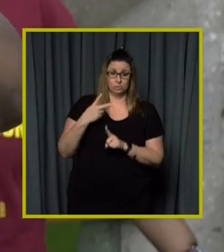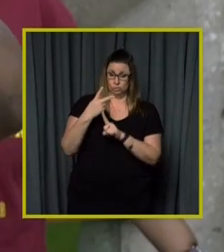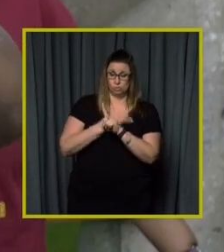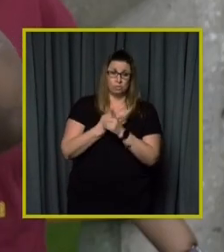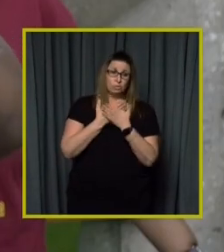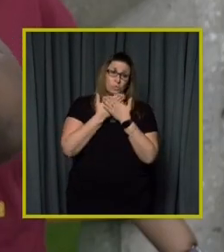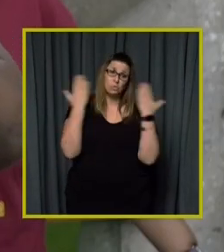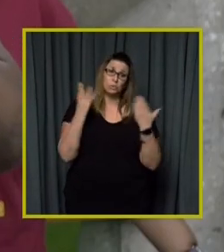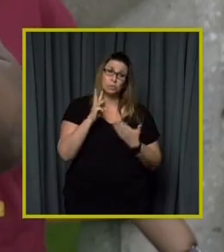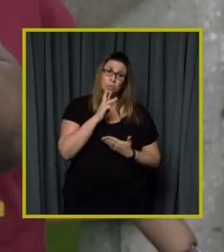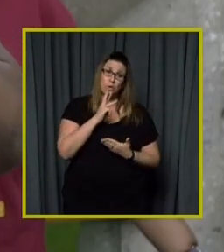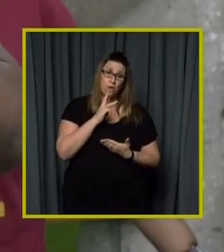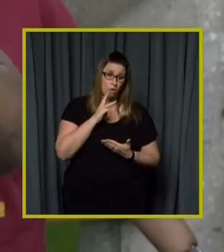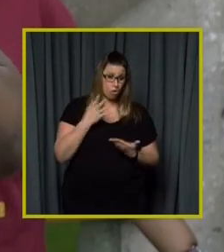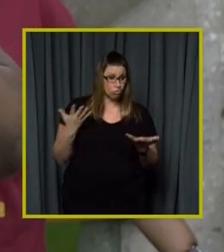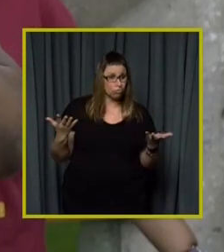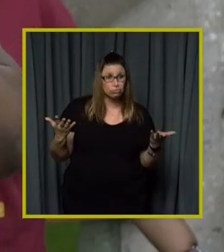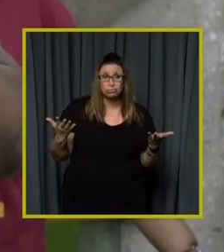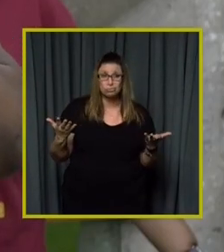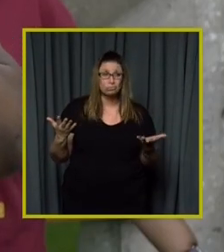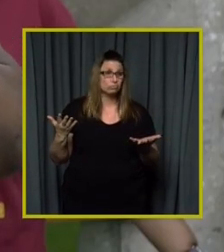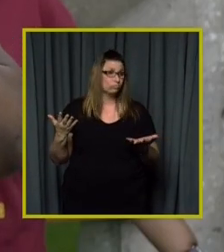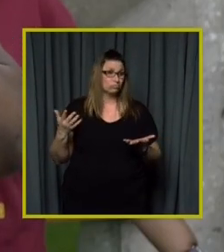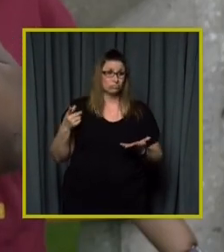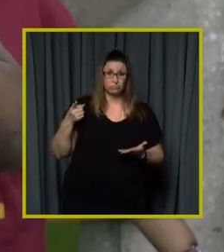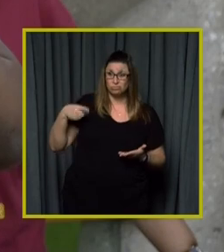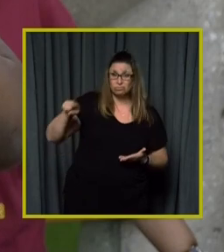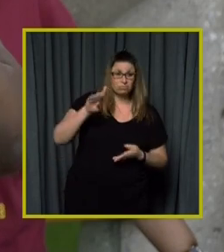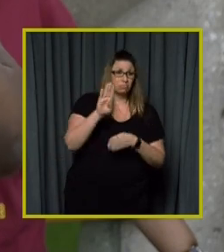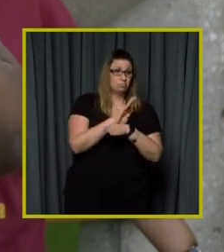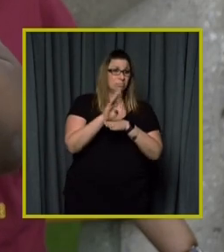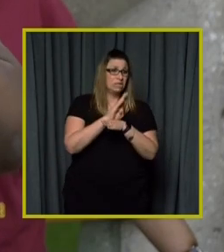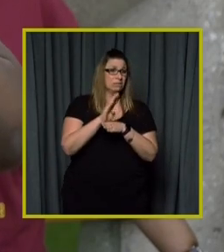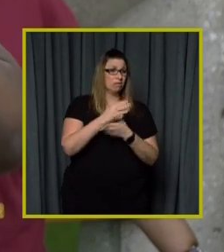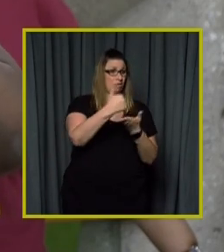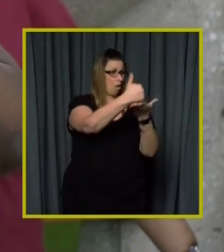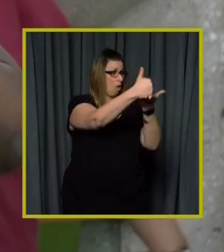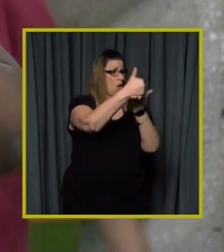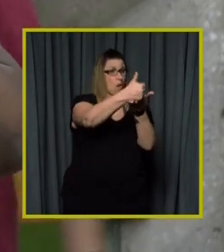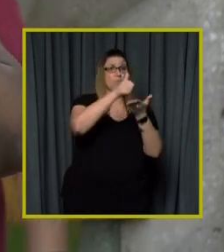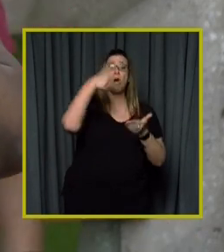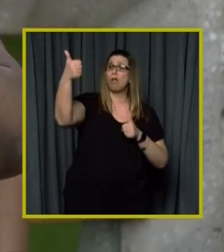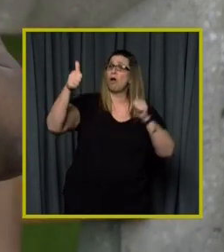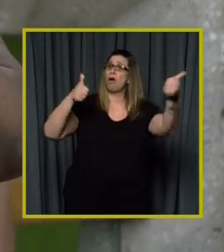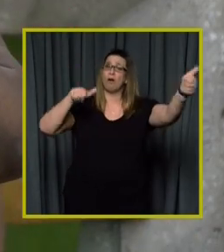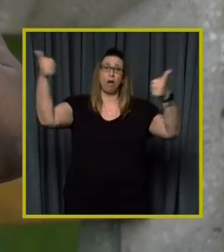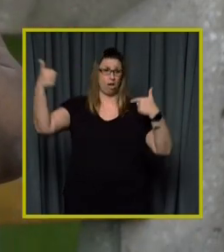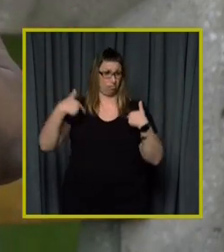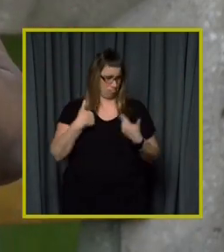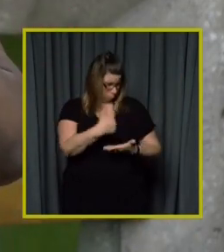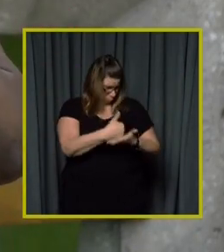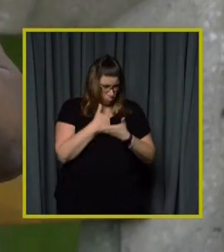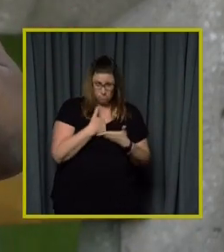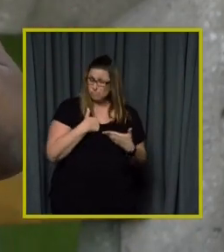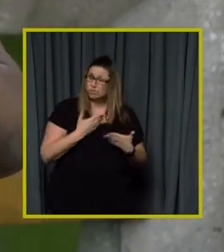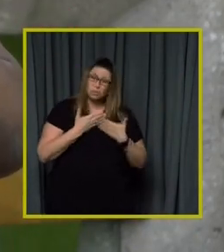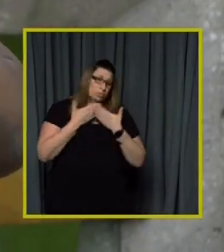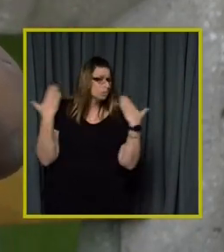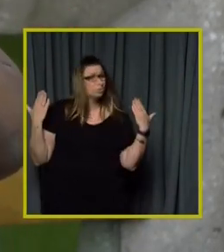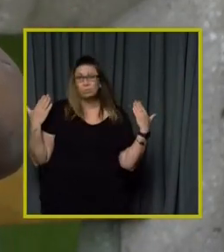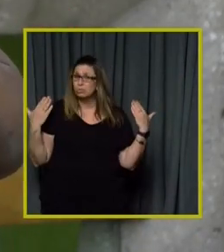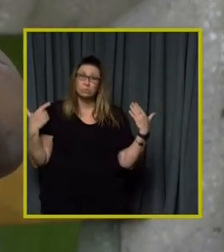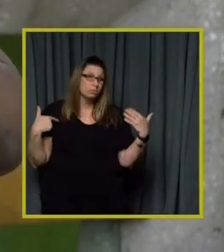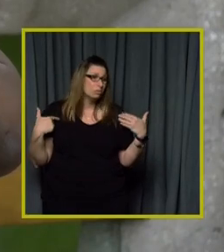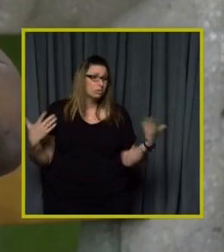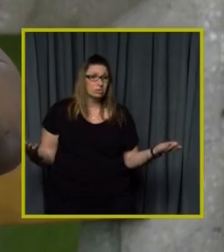how poor they are, they're always helping somebody else. And that's why, despite what's going on with Donald Trump, what's